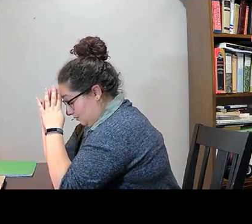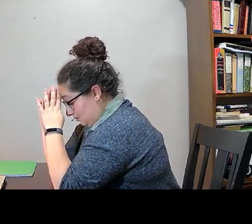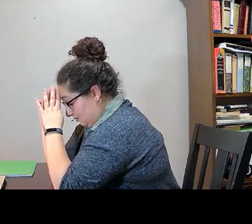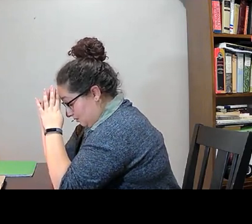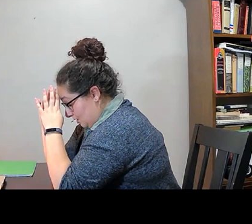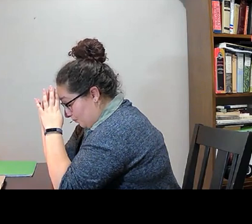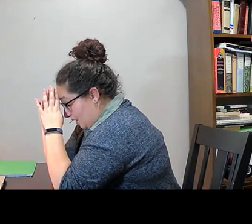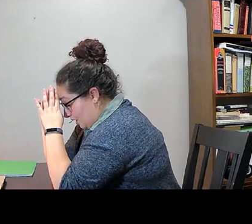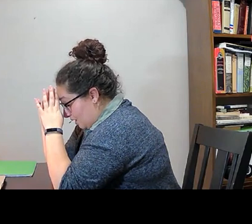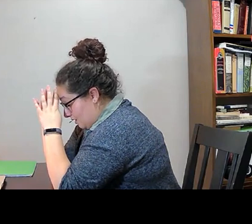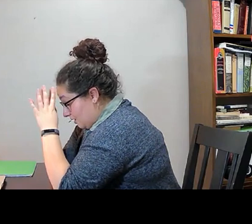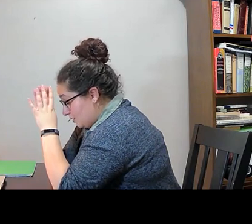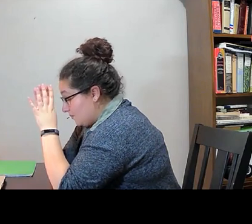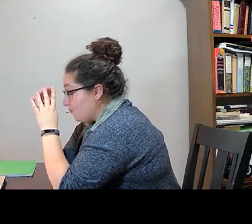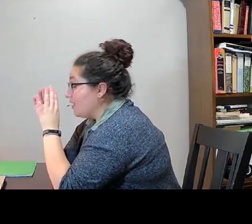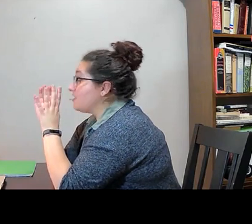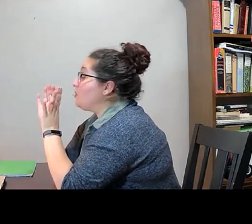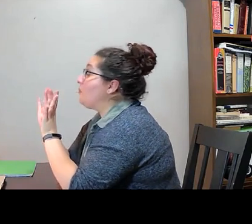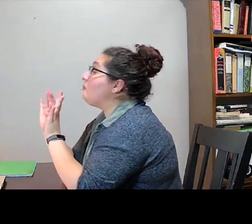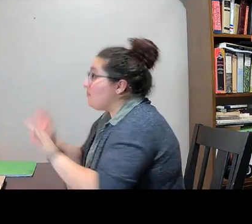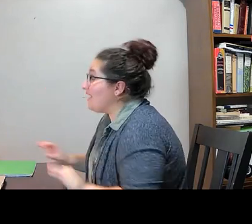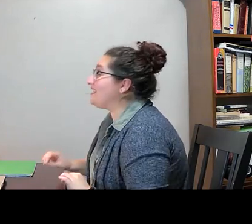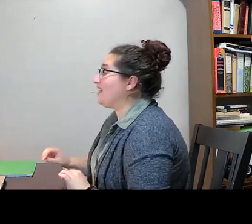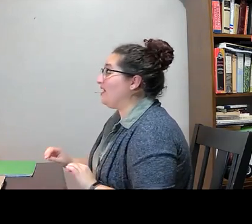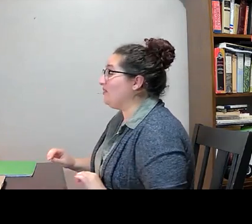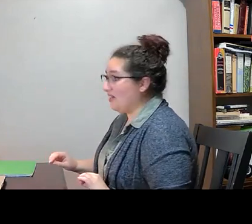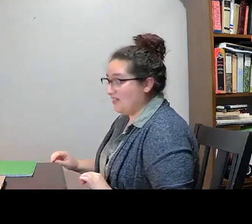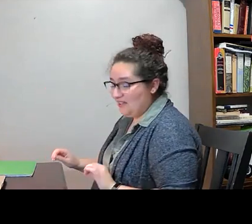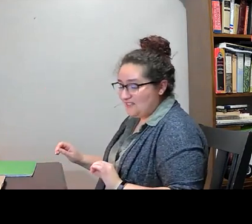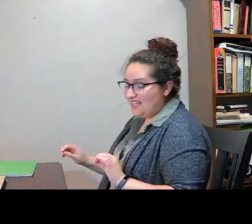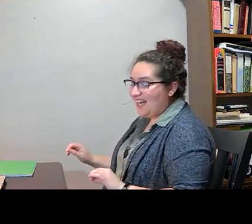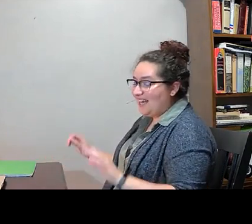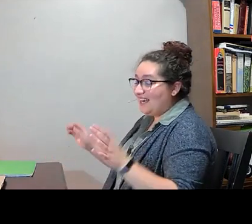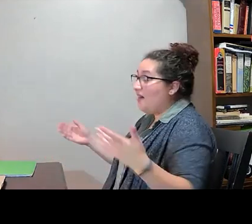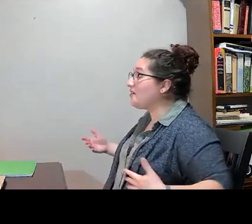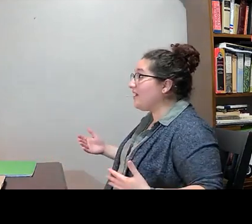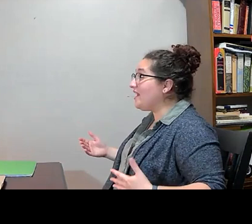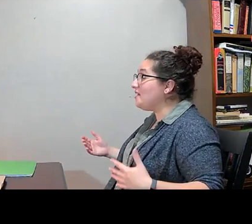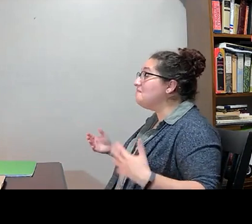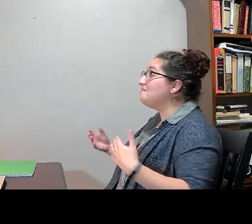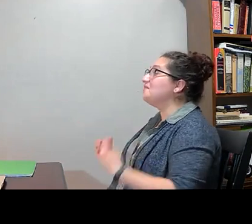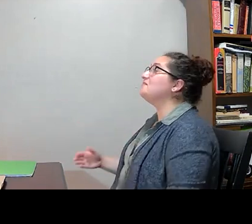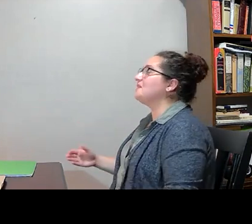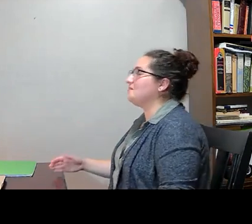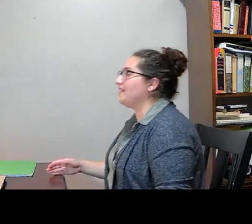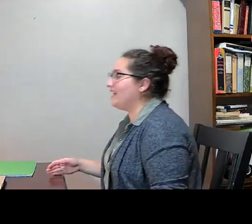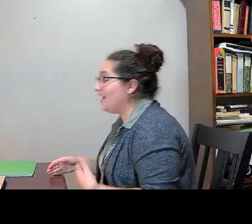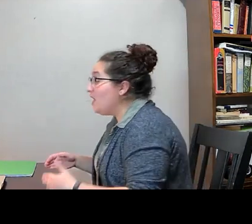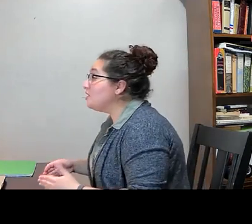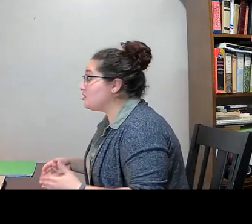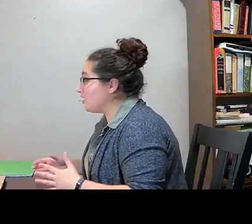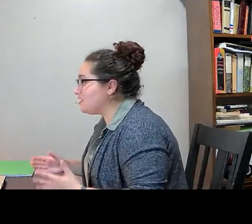mad? This is the best thing you could have done. Now we're creating a movement,